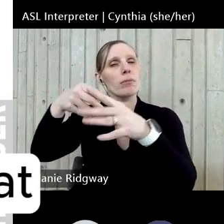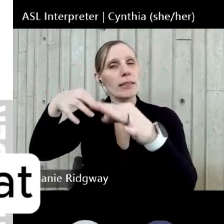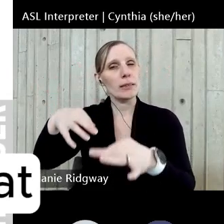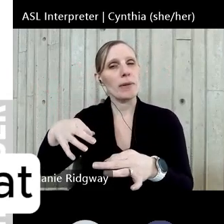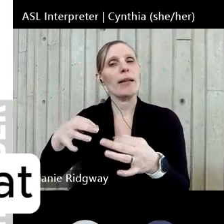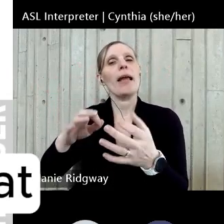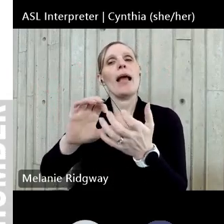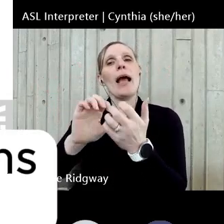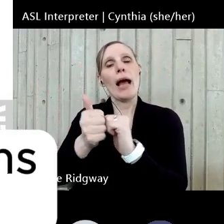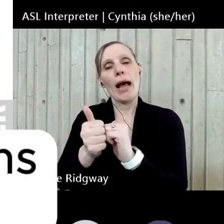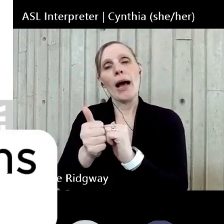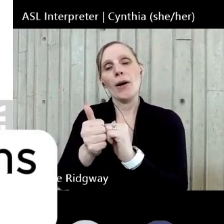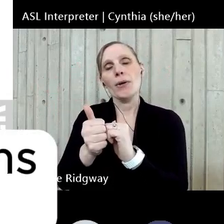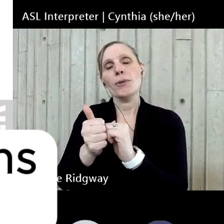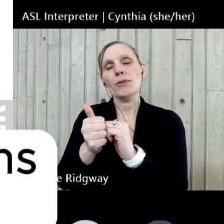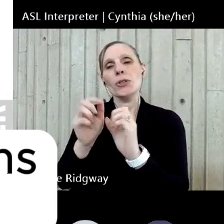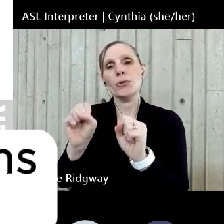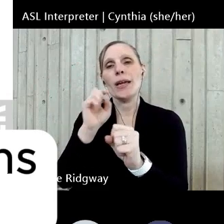you do that.